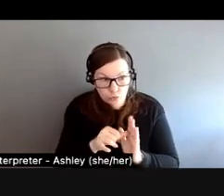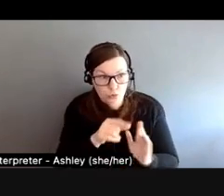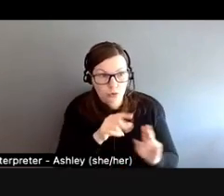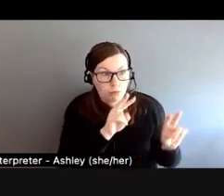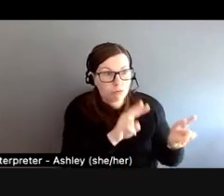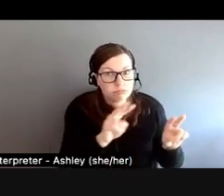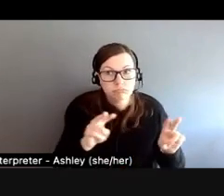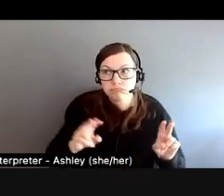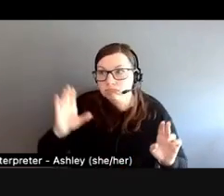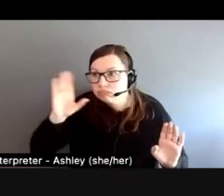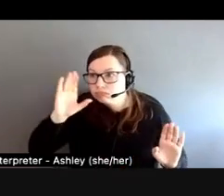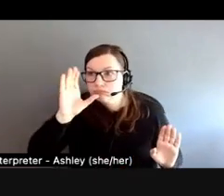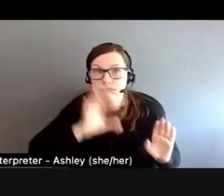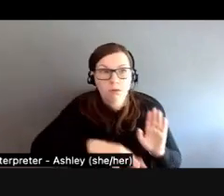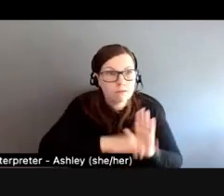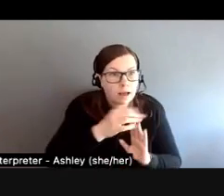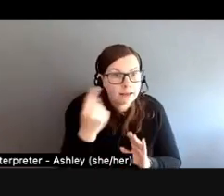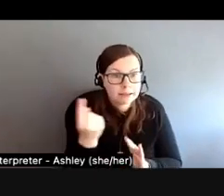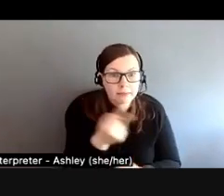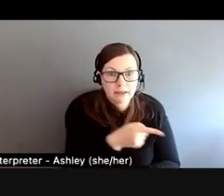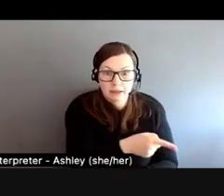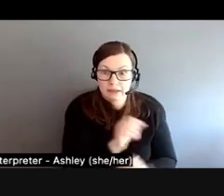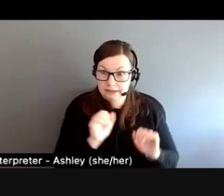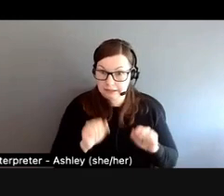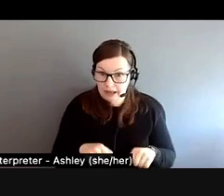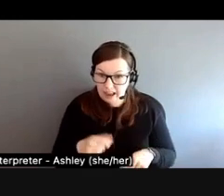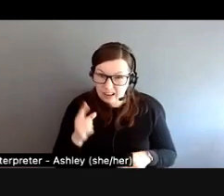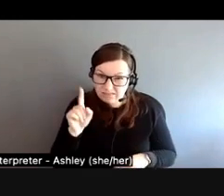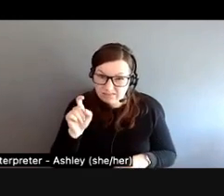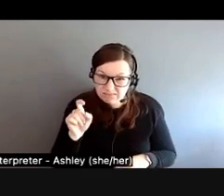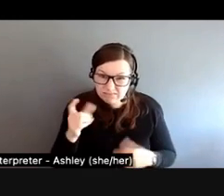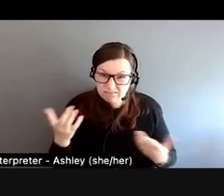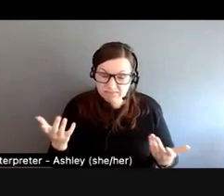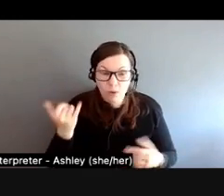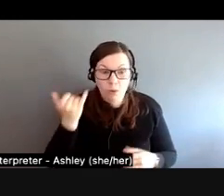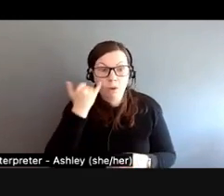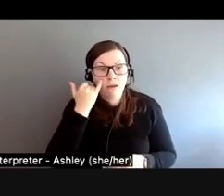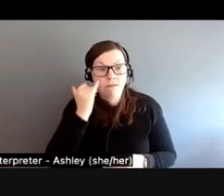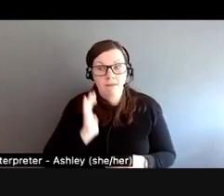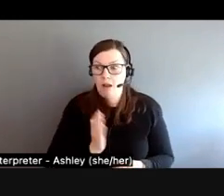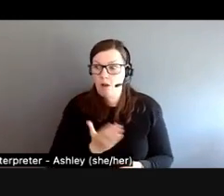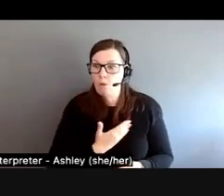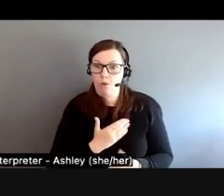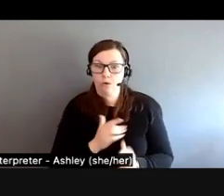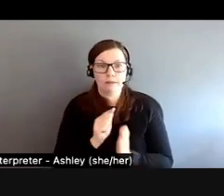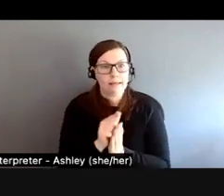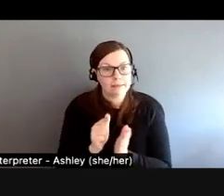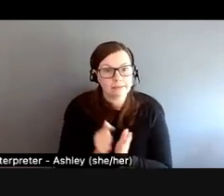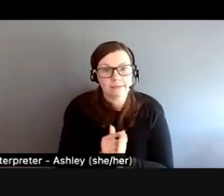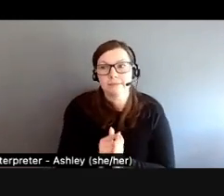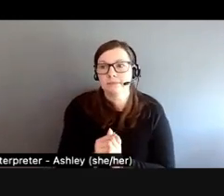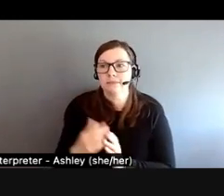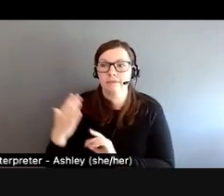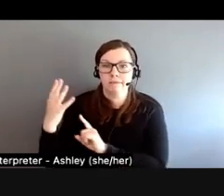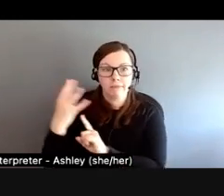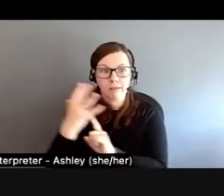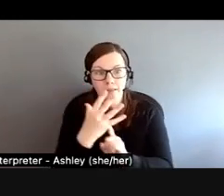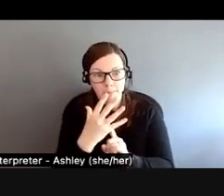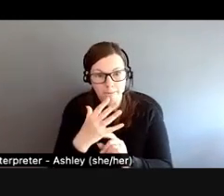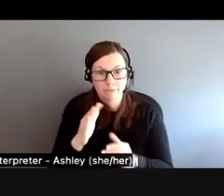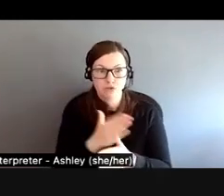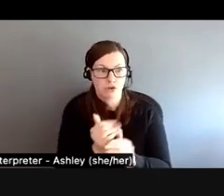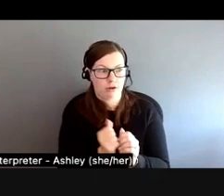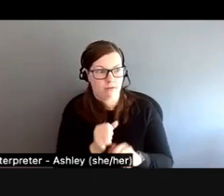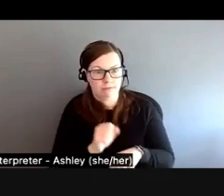those lessons? Are they able to, if we share this lesson through, and send it to them through